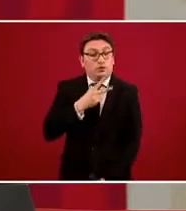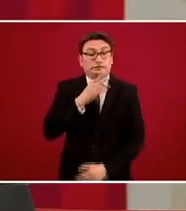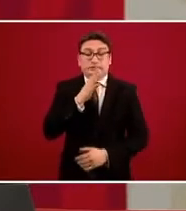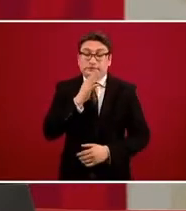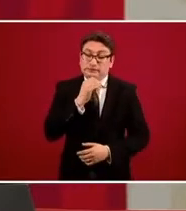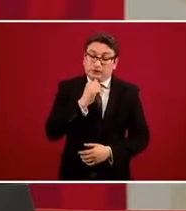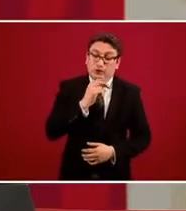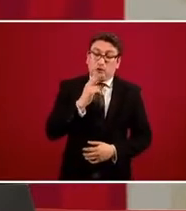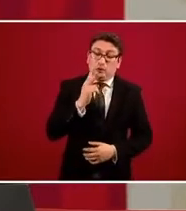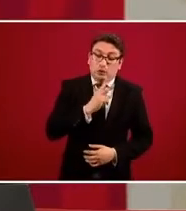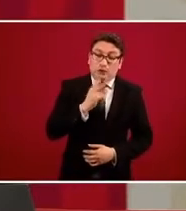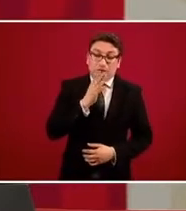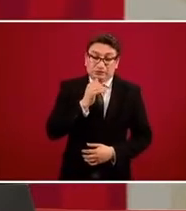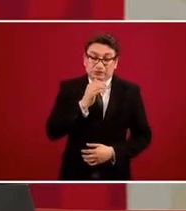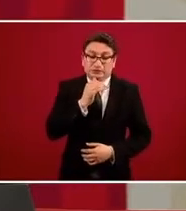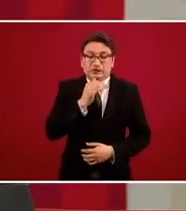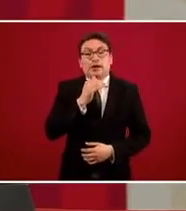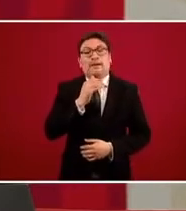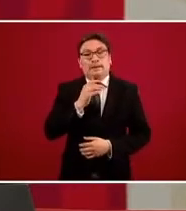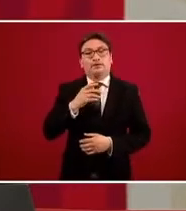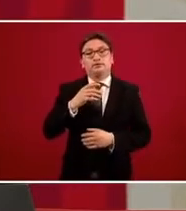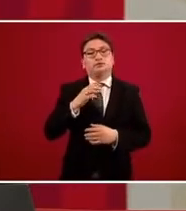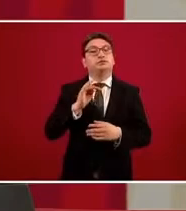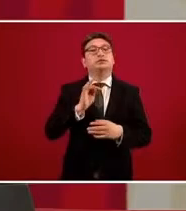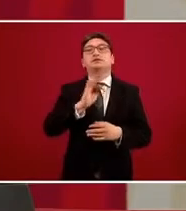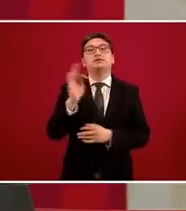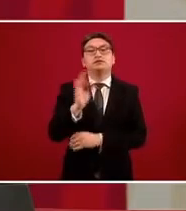difficulty in breathing,